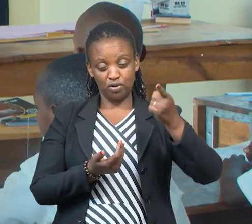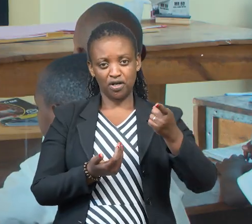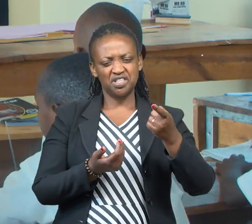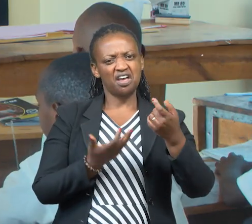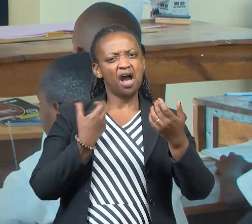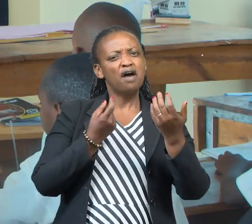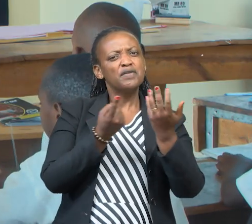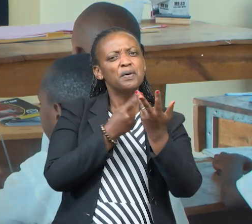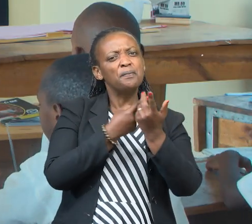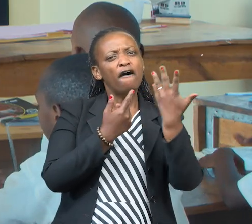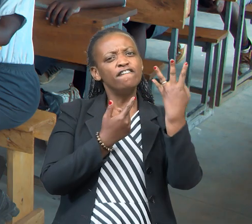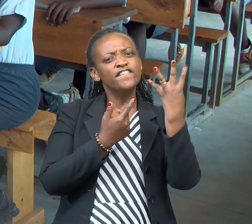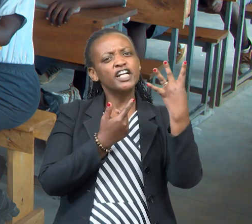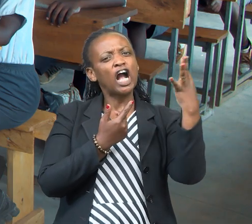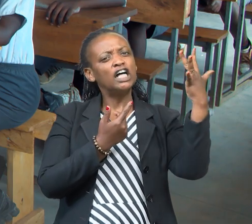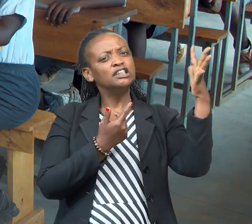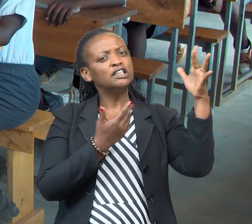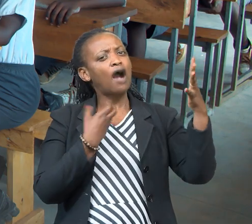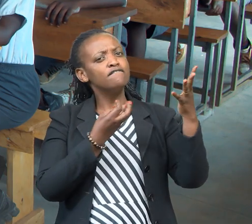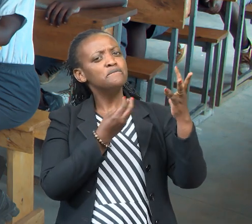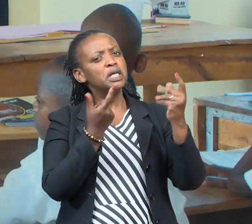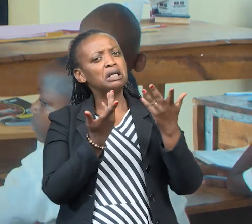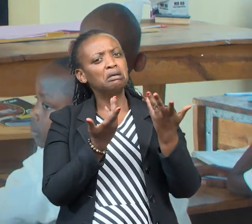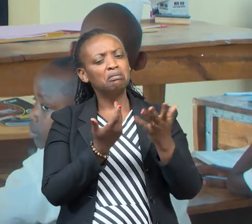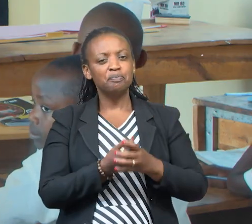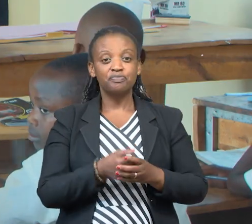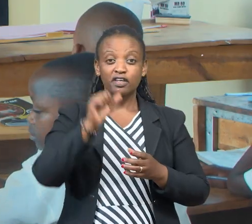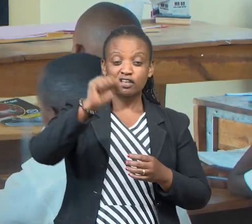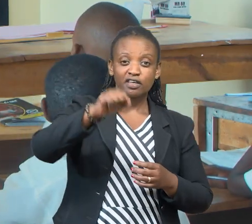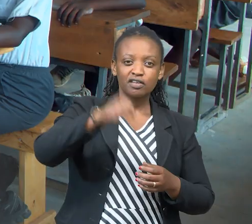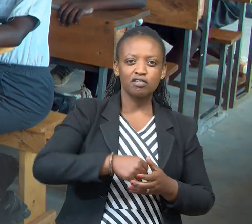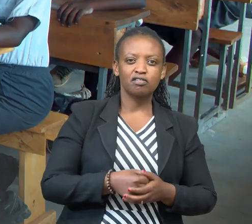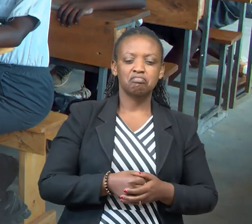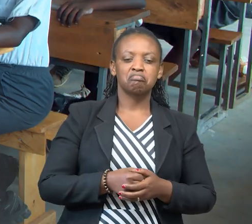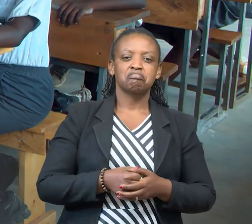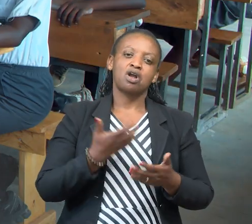how many fingers do I have? How many fingers do I have? Yes, Jeffrey?